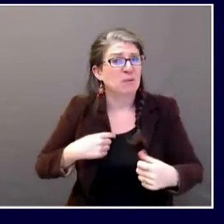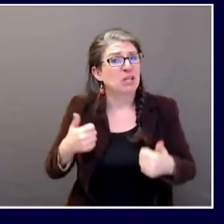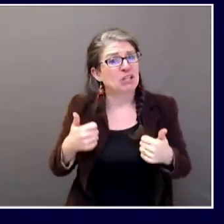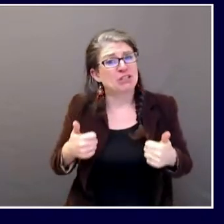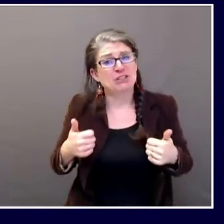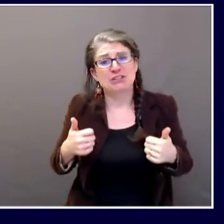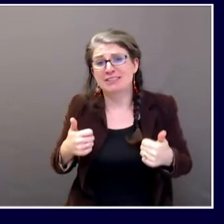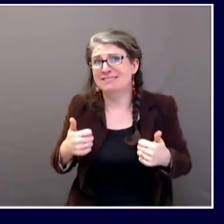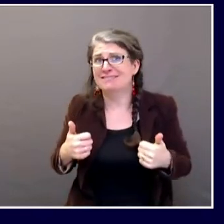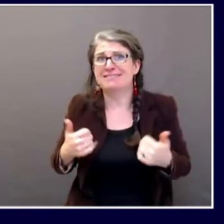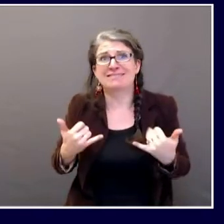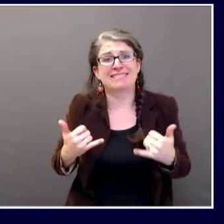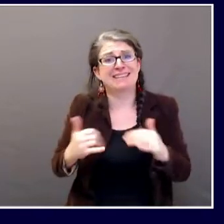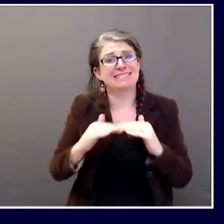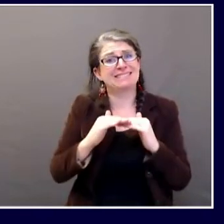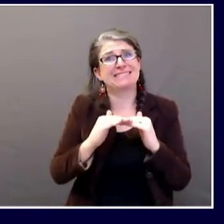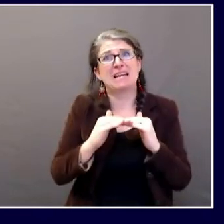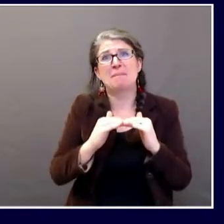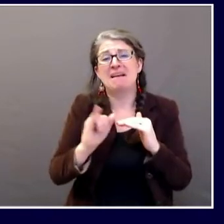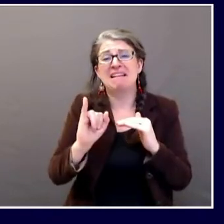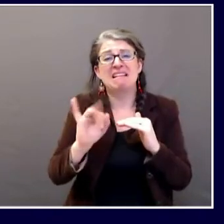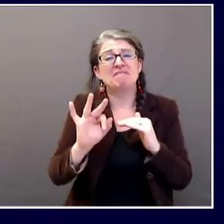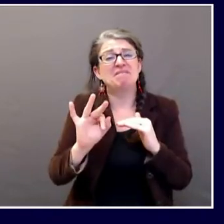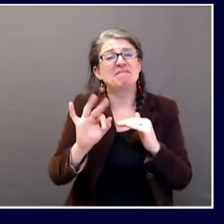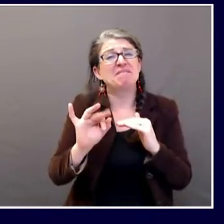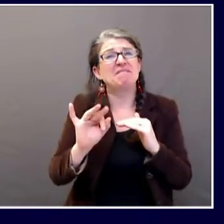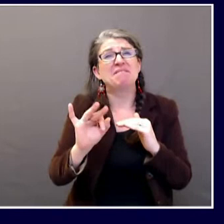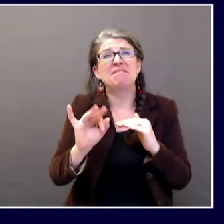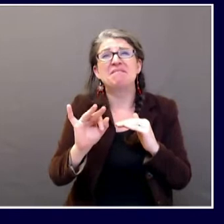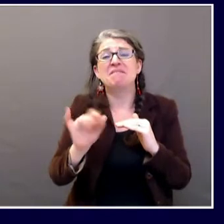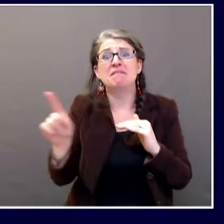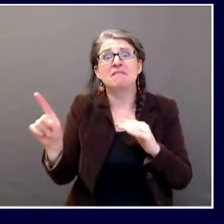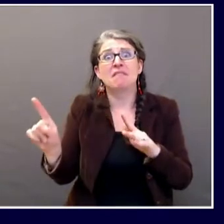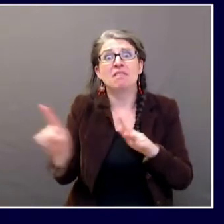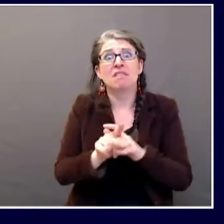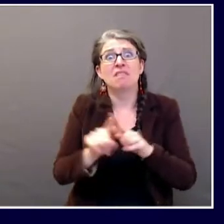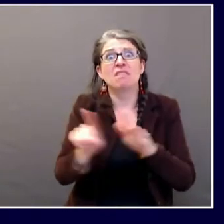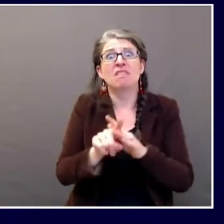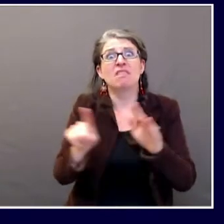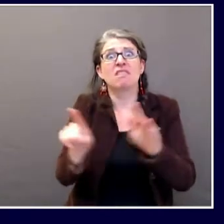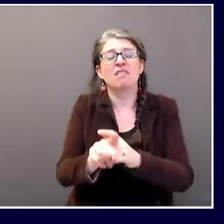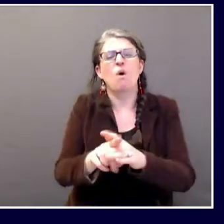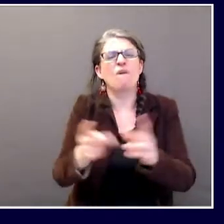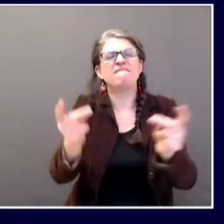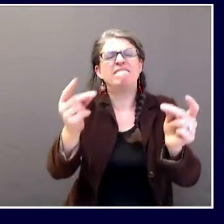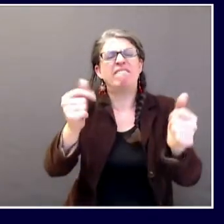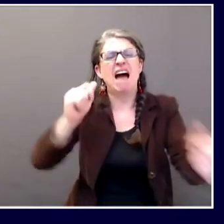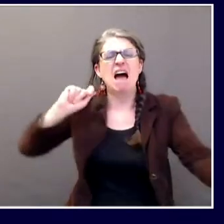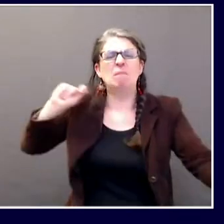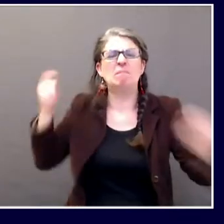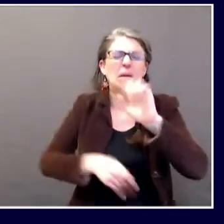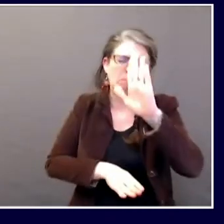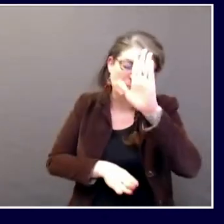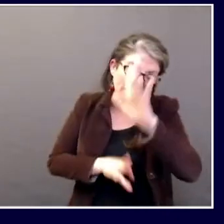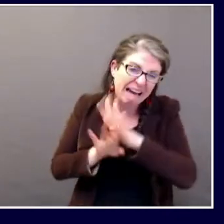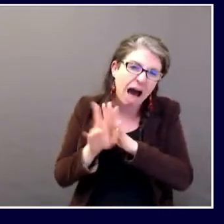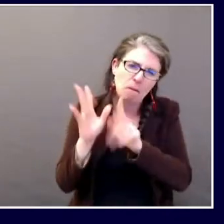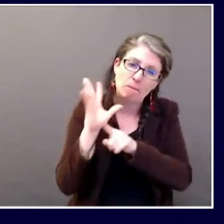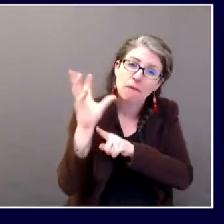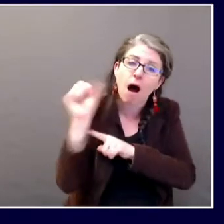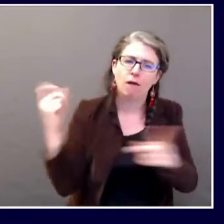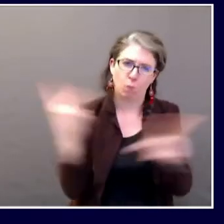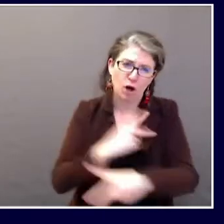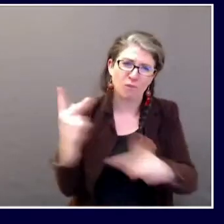if folks let their guard down. That's a concern. Folks see good numbers, and there could be the perception that the worst is